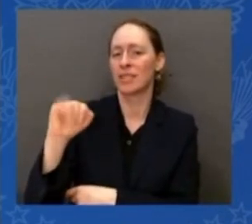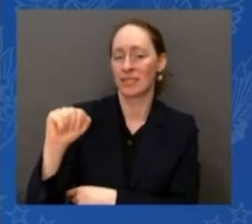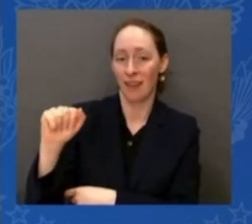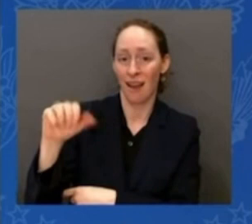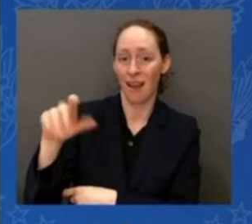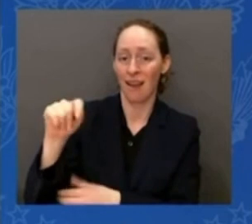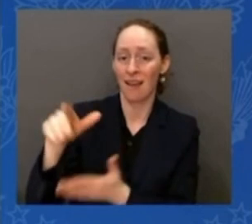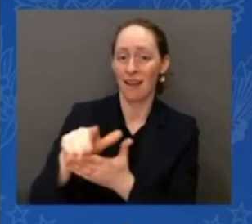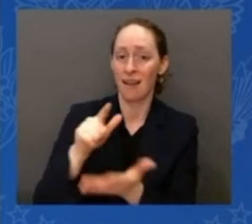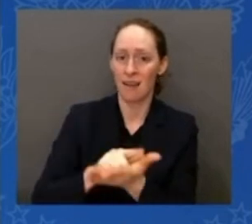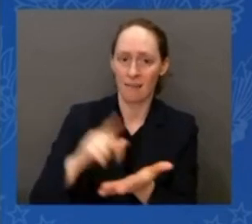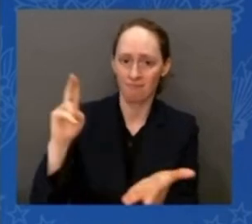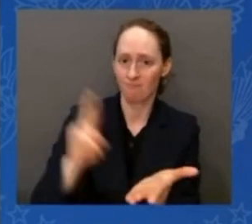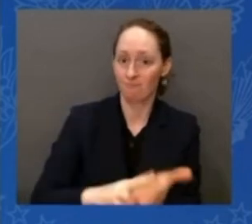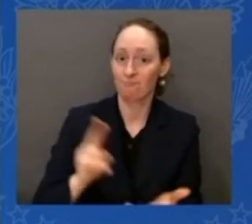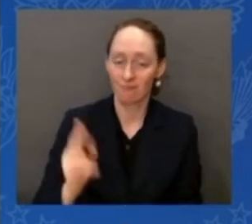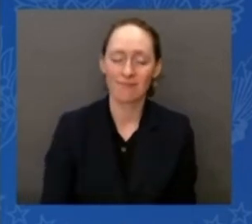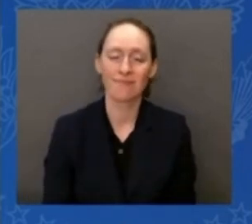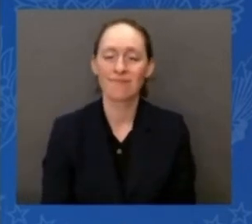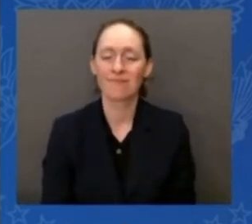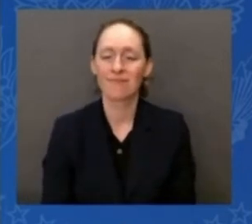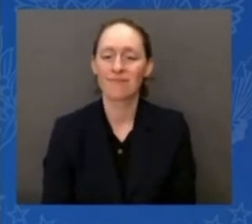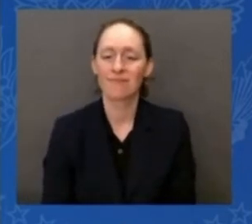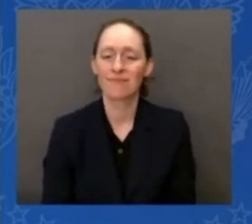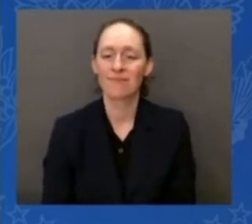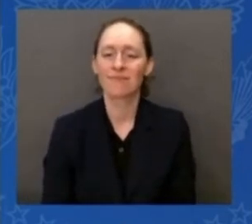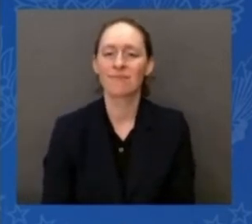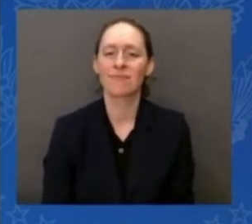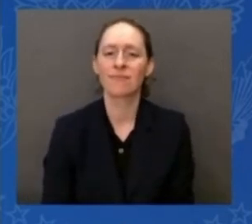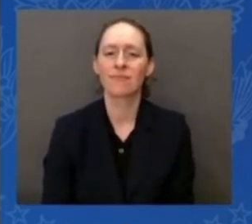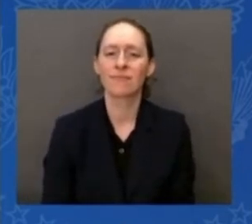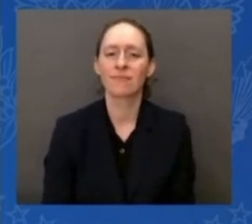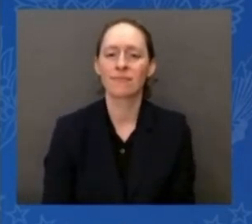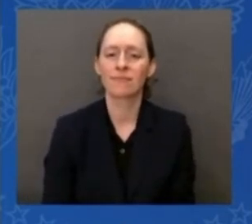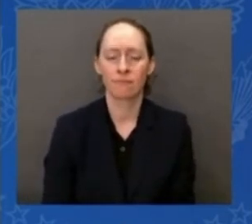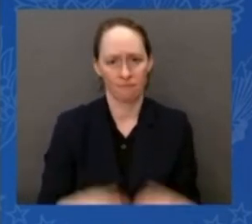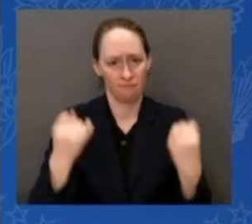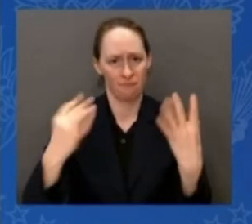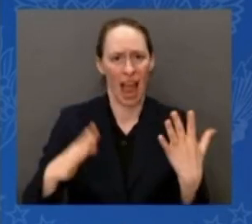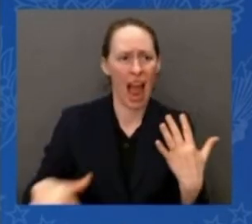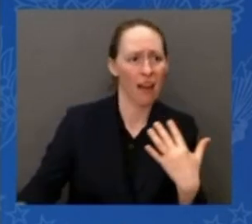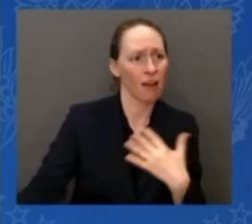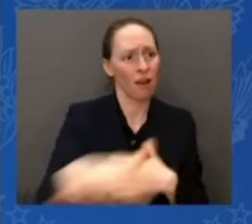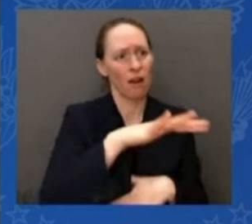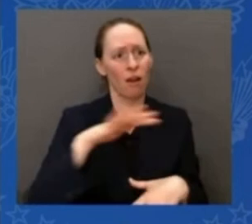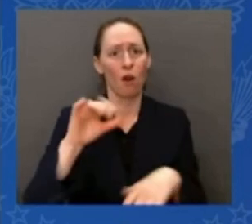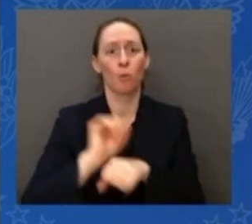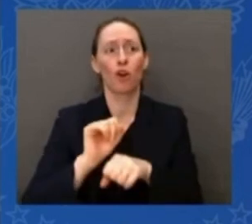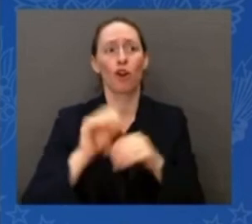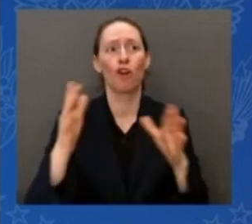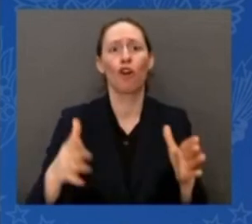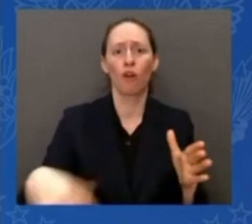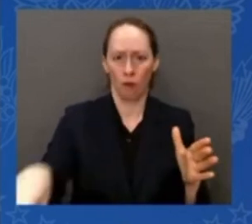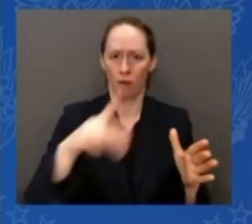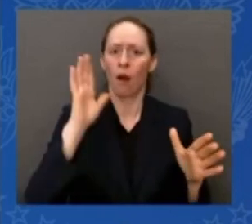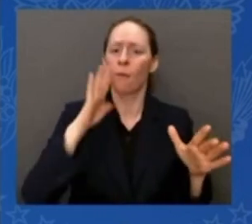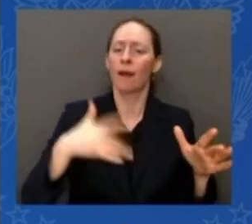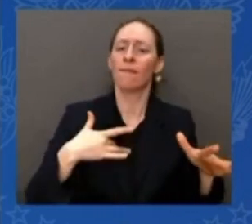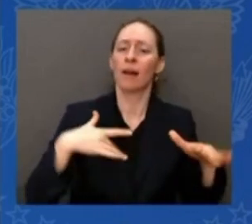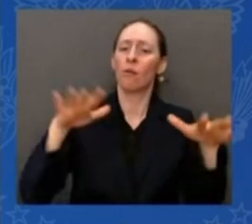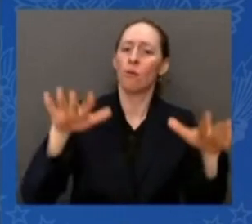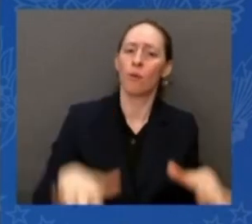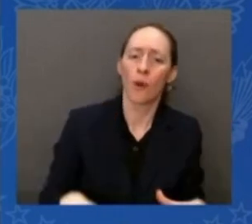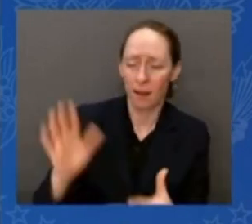Sounds easy now, but it was a long time in coming. Thanks, Marty, for all your hard work. Marty's done an incredible job fighting wage